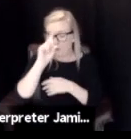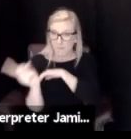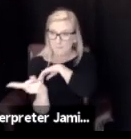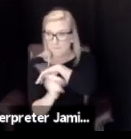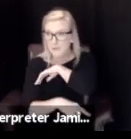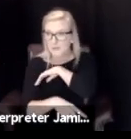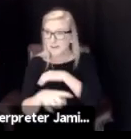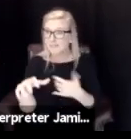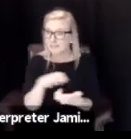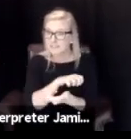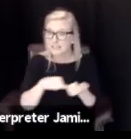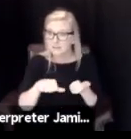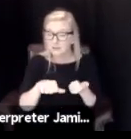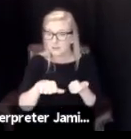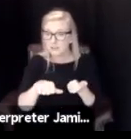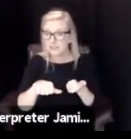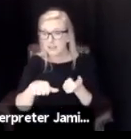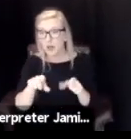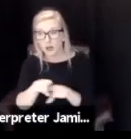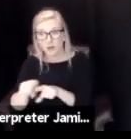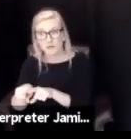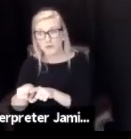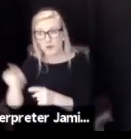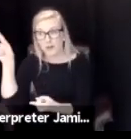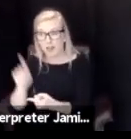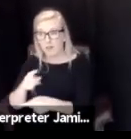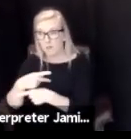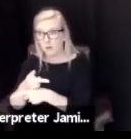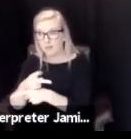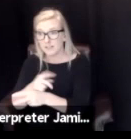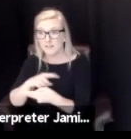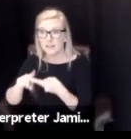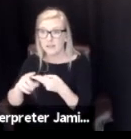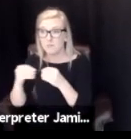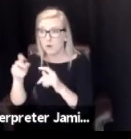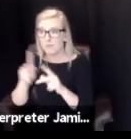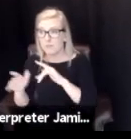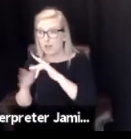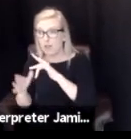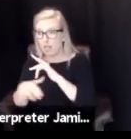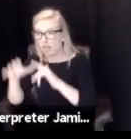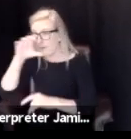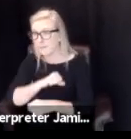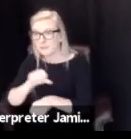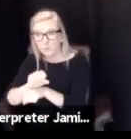damages, and then loss in productivity, increase in absenteeism, and other